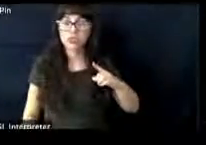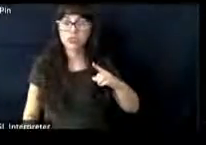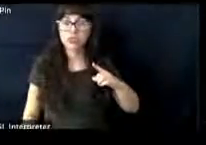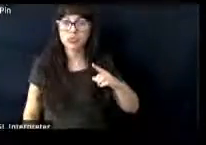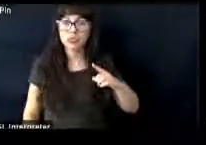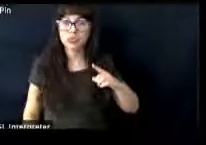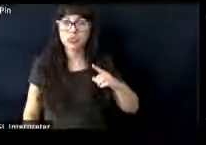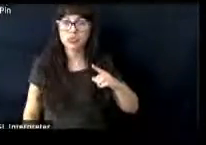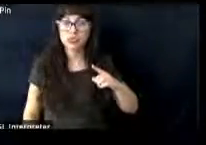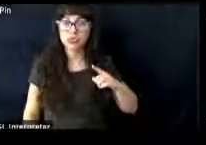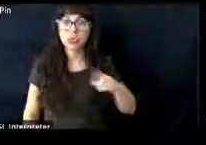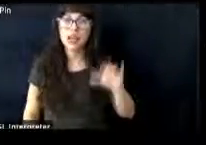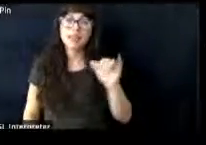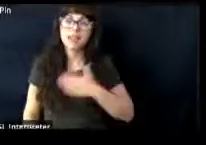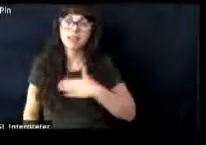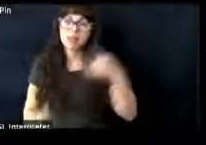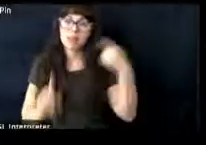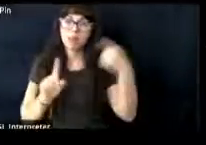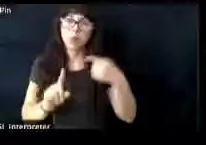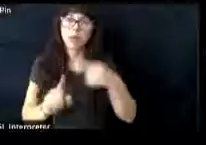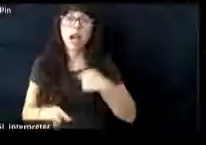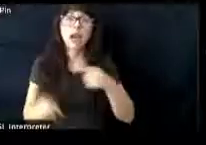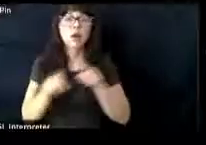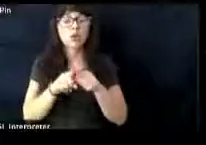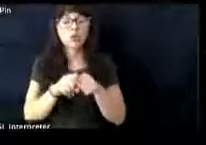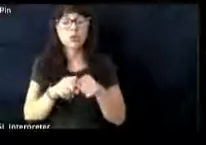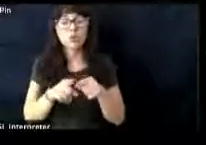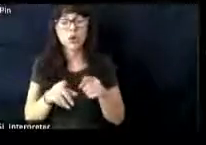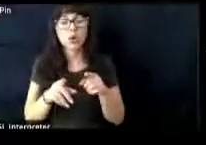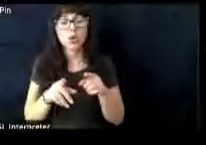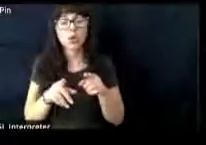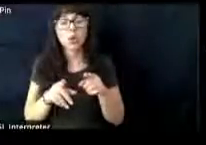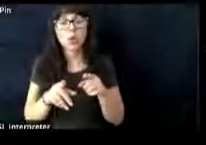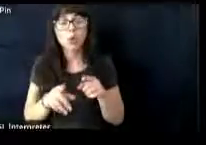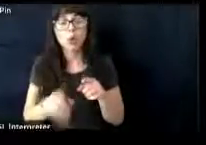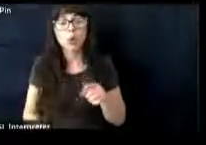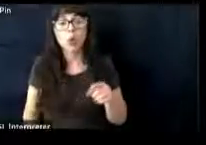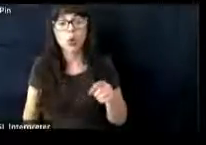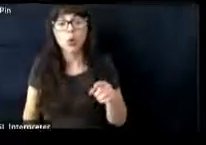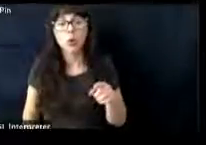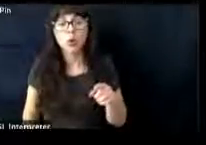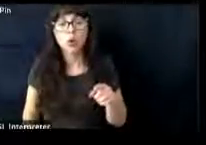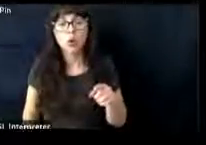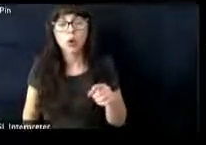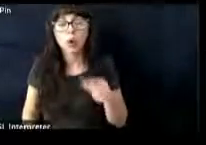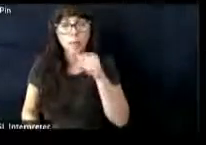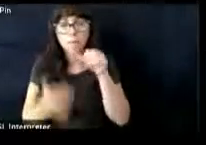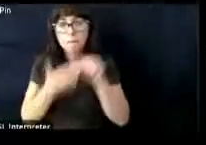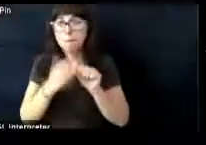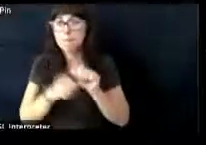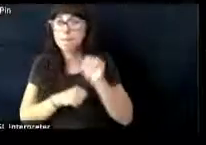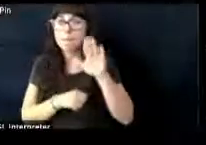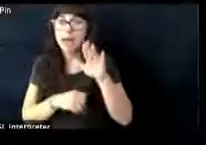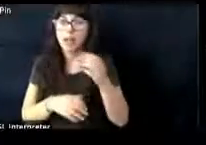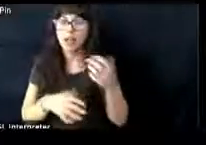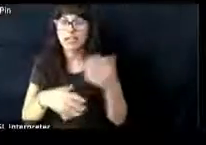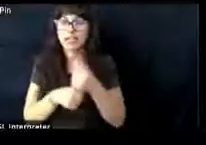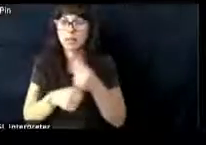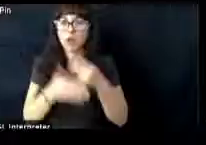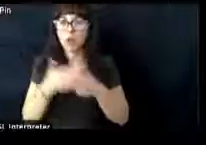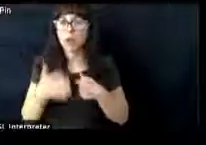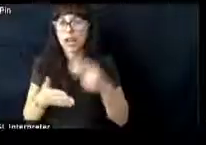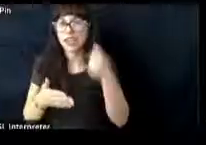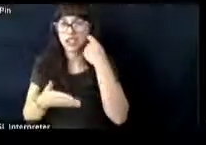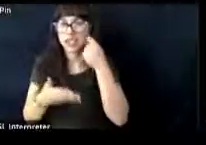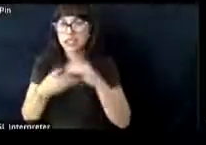So that is my point. I also will mail out a summary of what I said